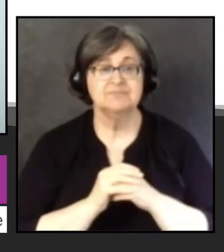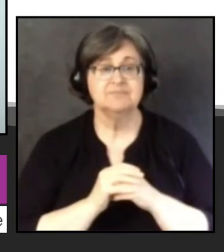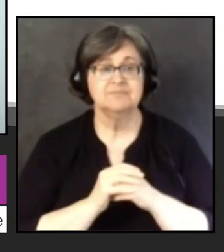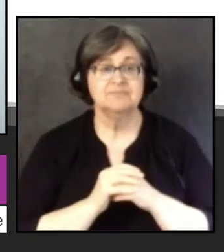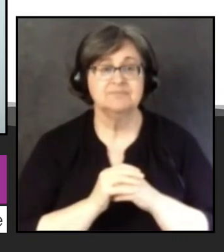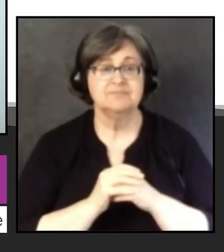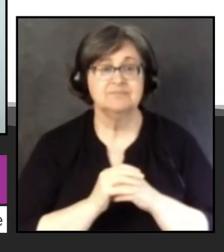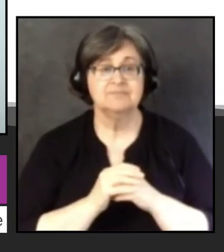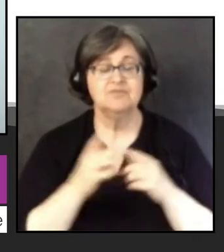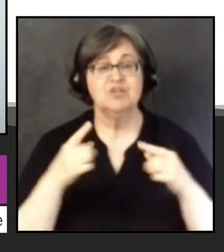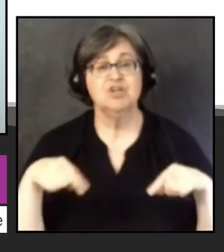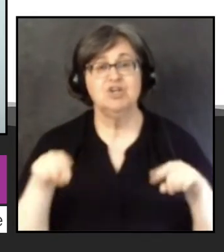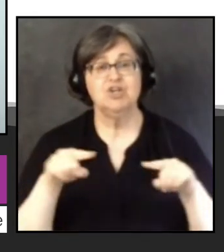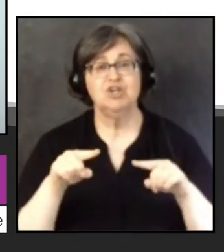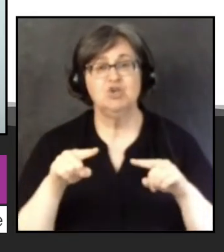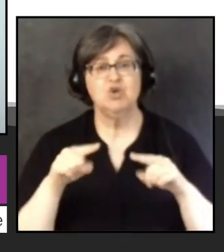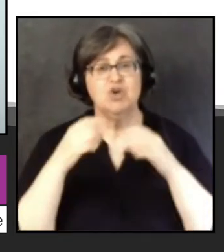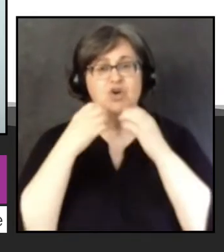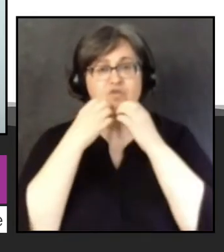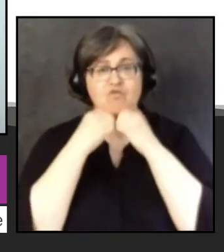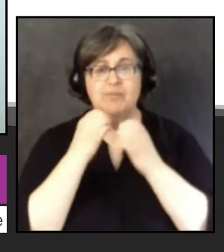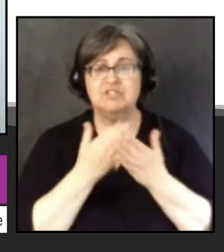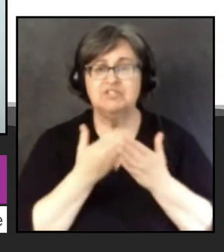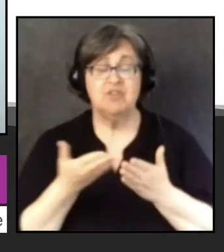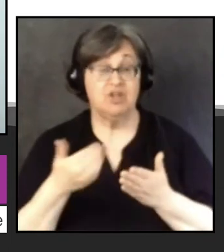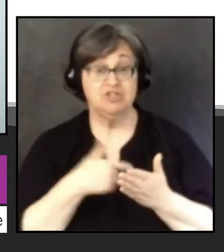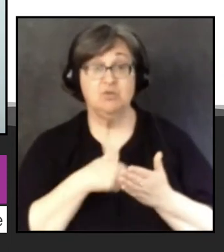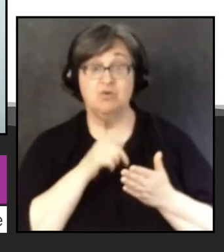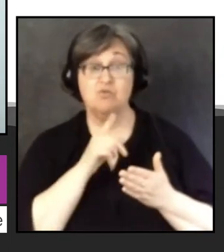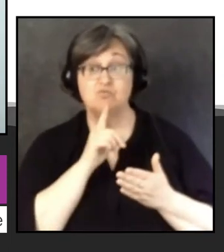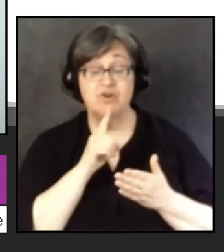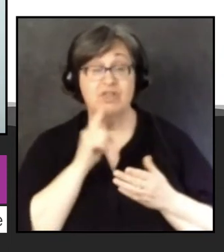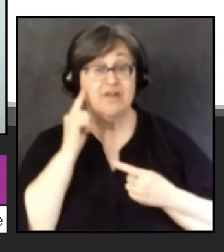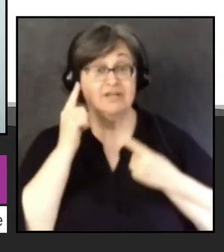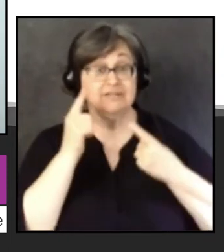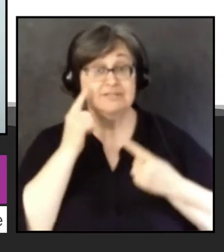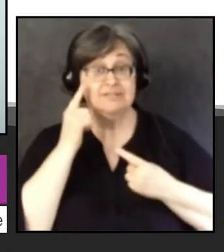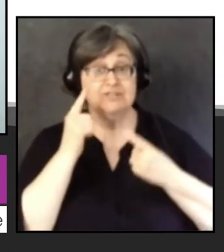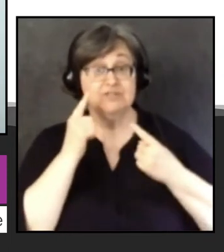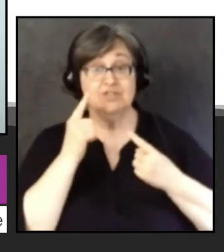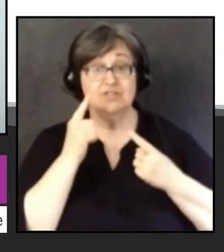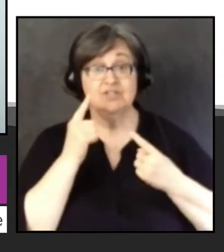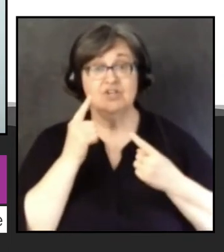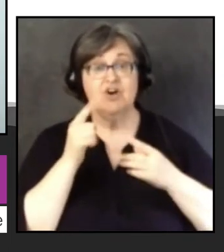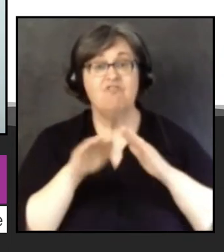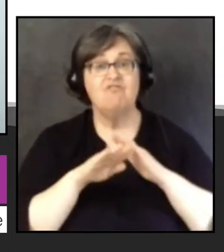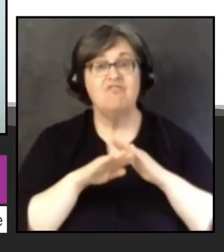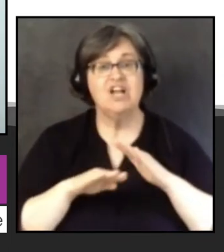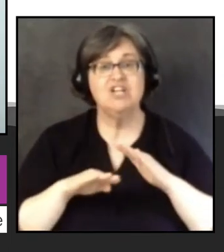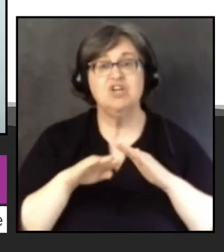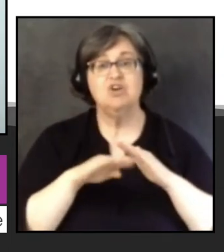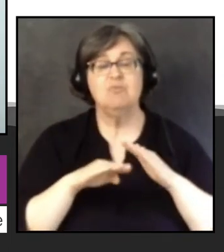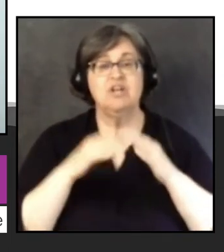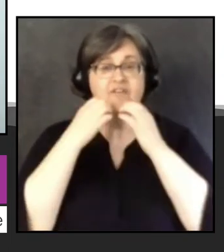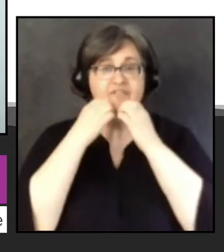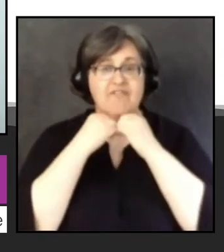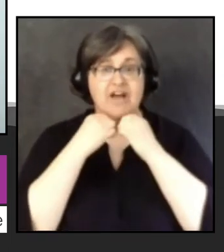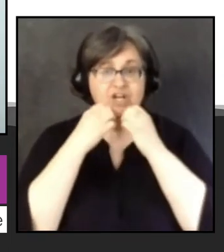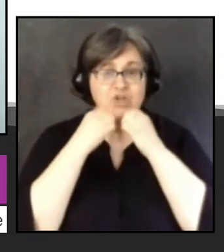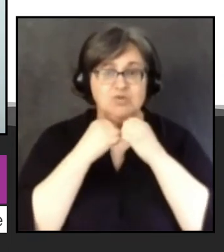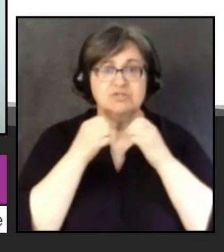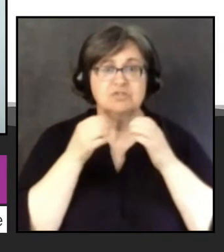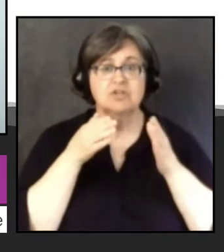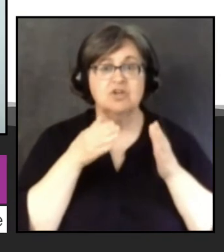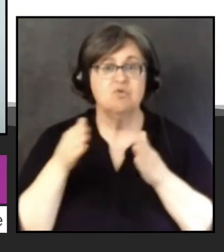And that you have embraced some of the things that we really consider as fundamental values and ways